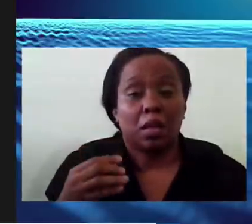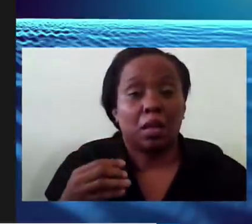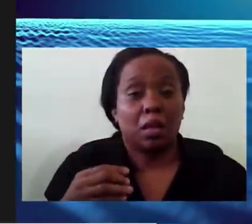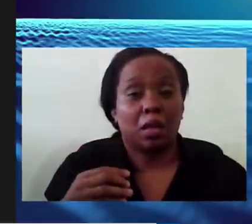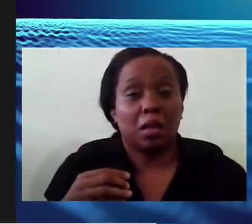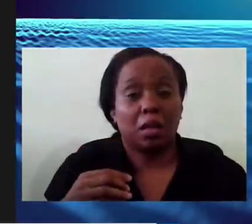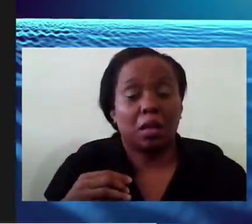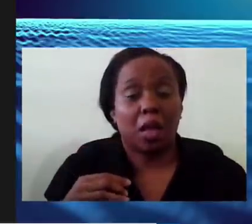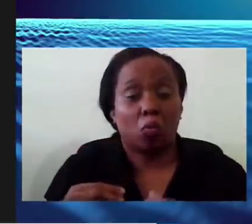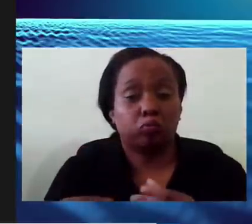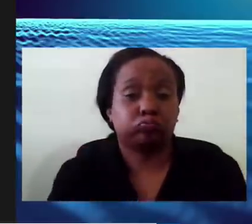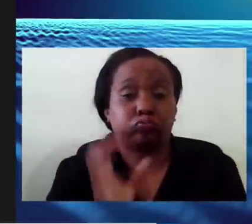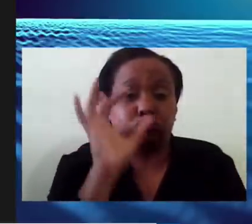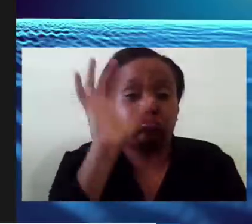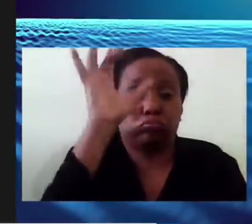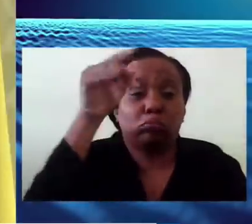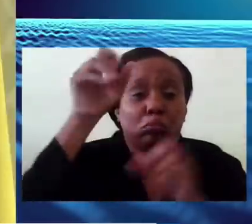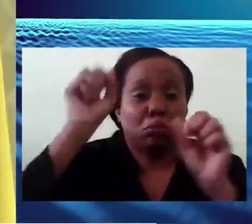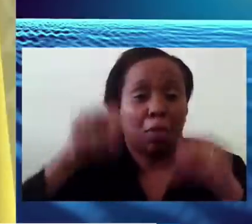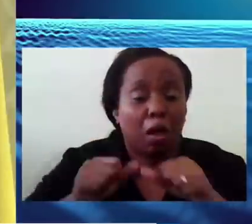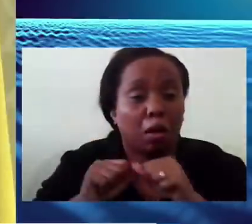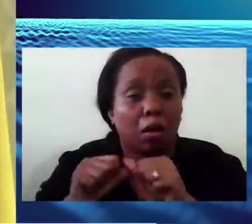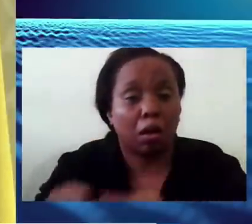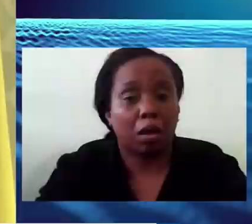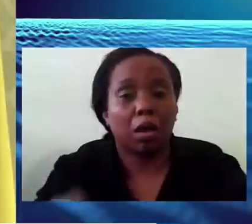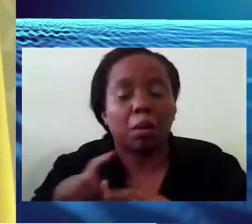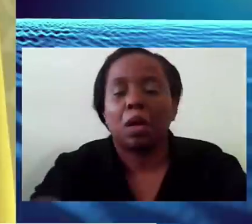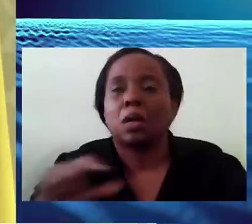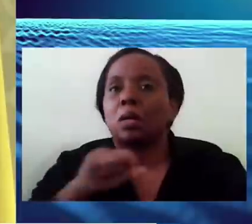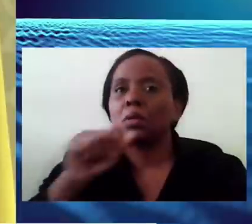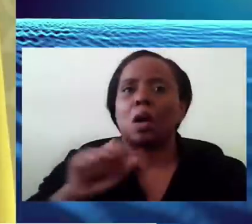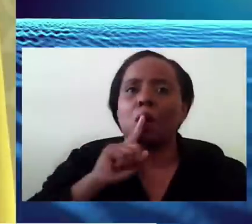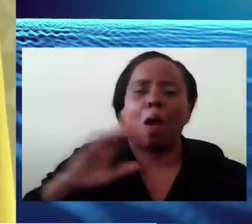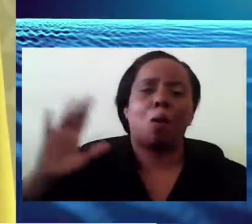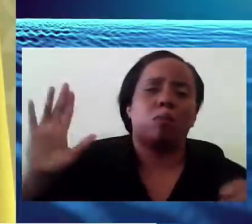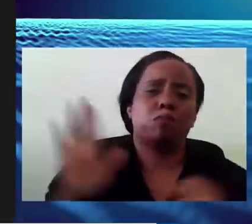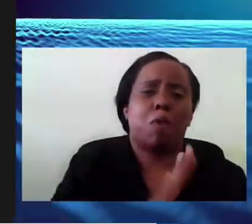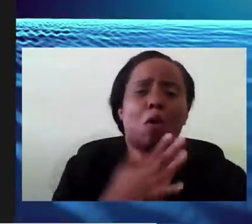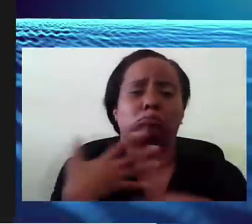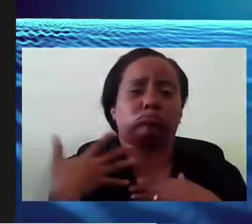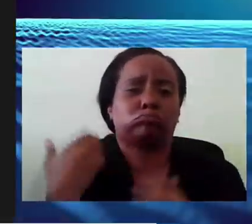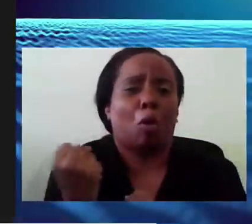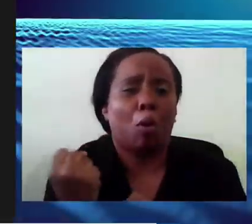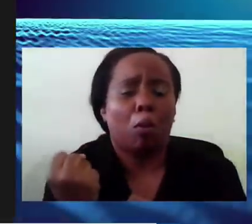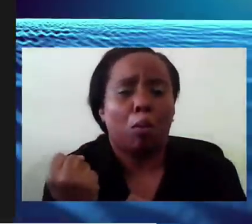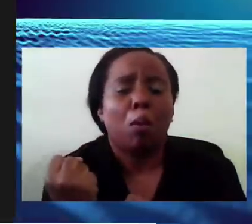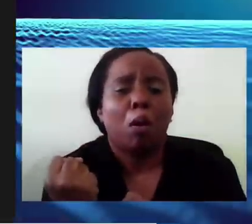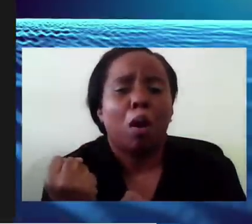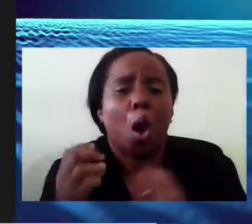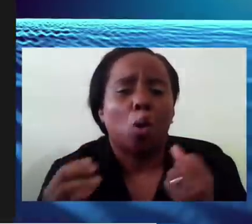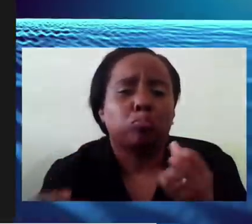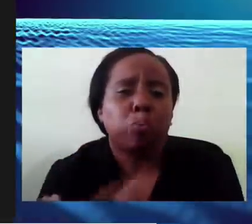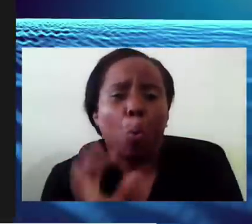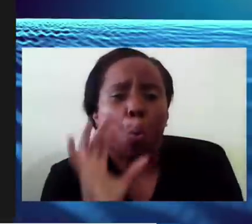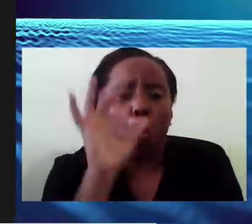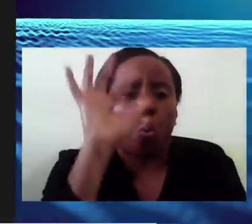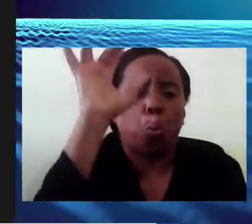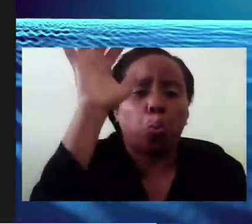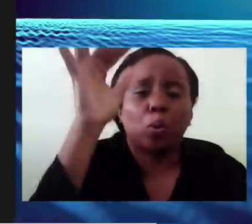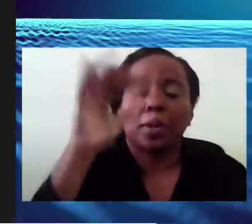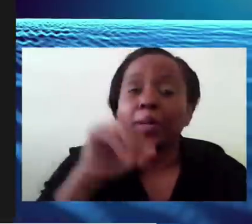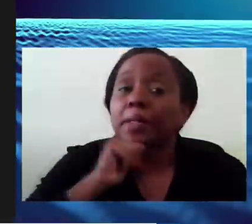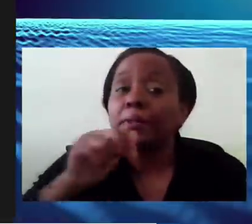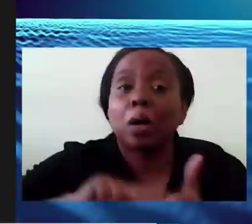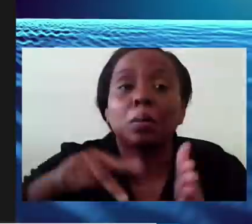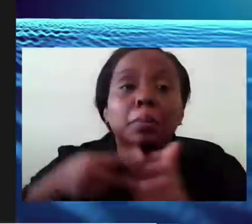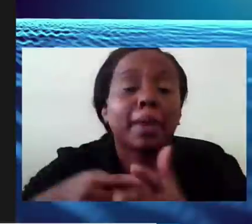explosive activity is somewhat diminishing in intensity, but that does not mean that it's ended at